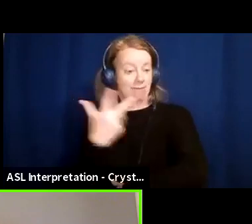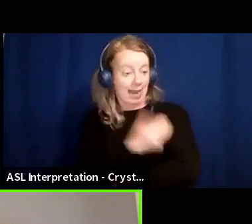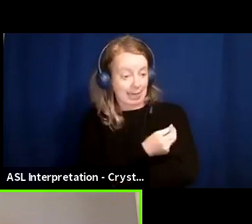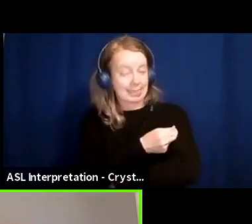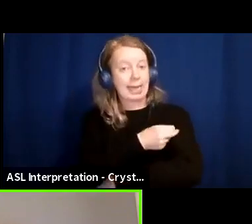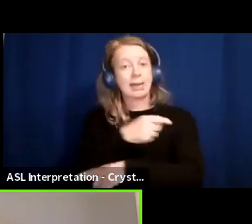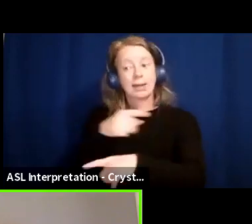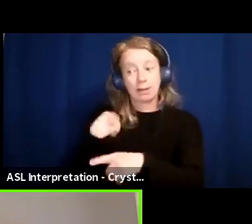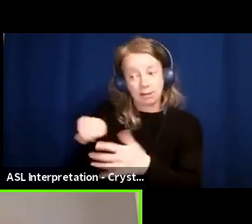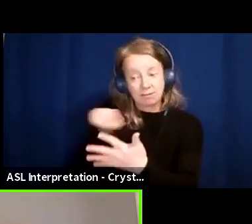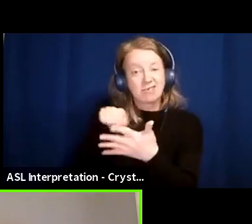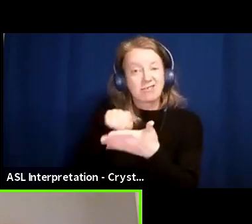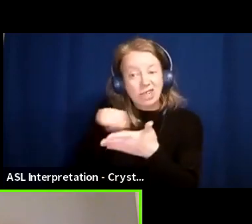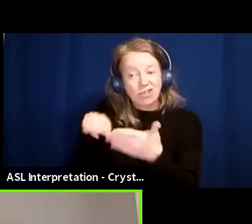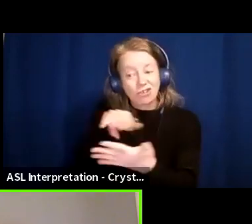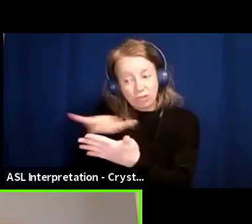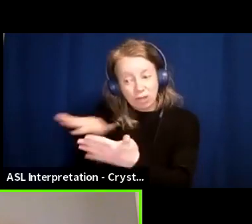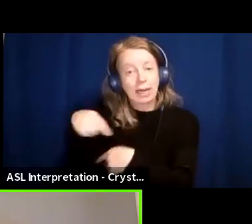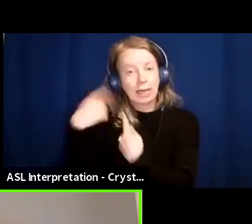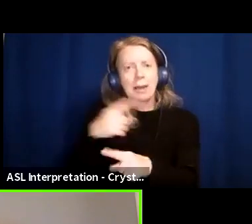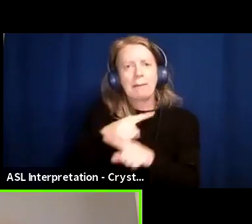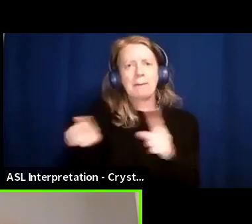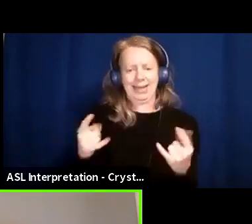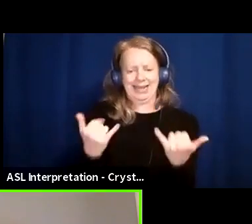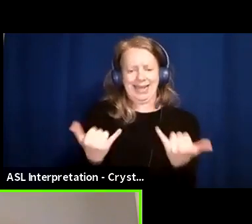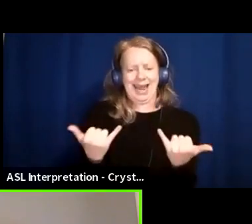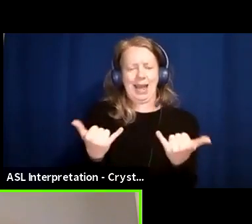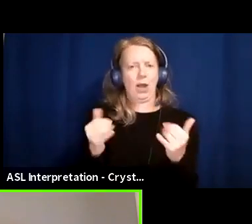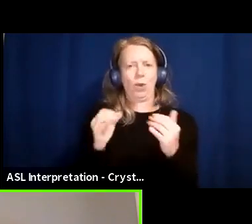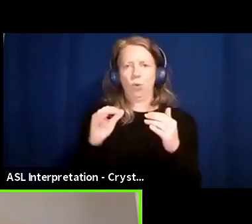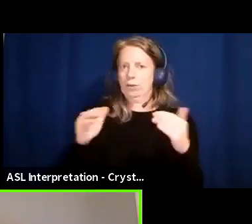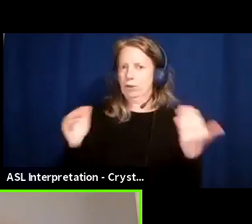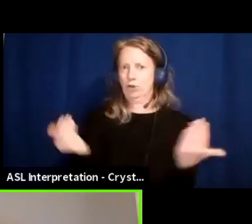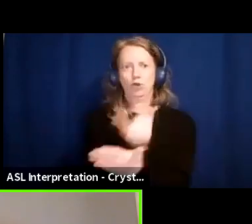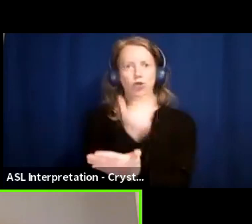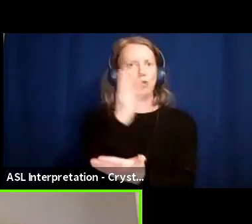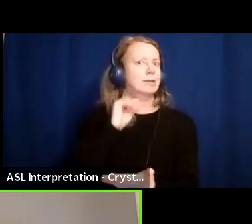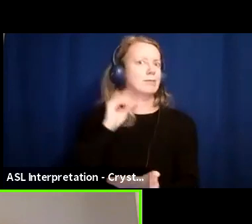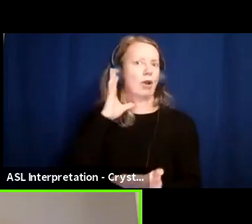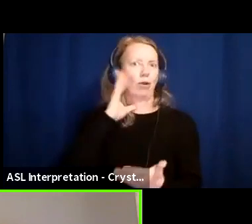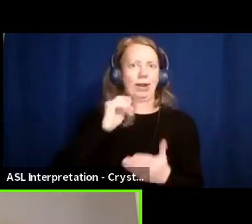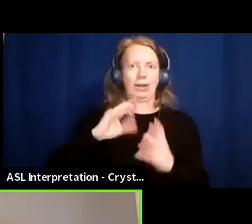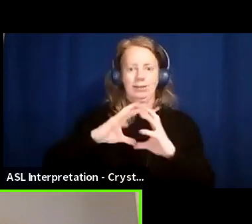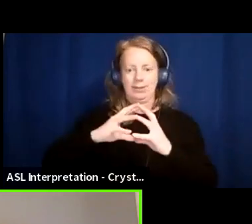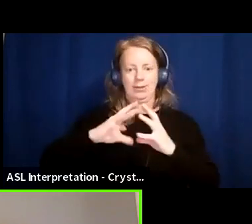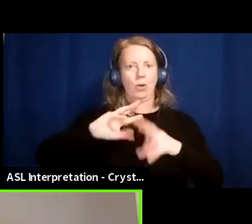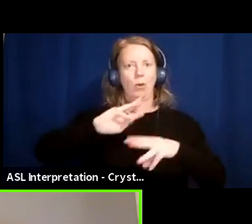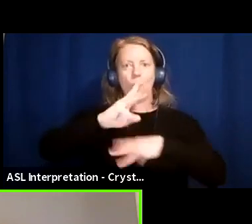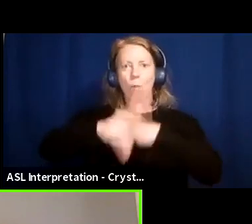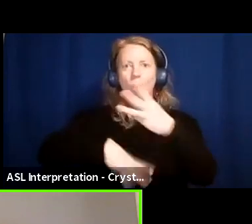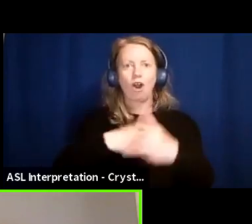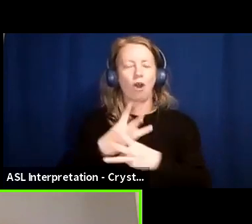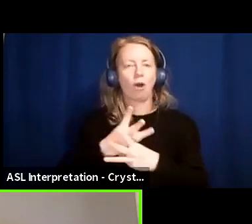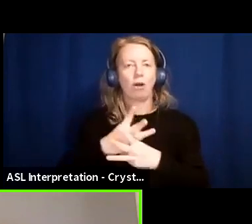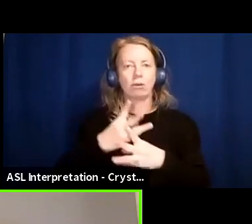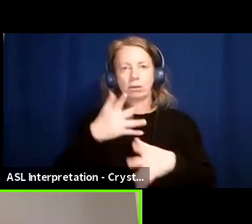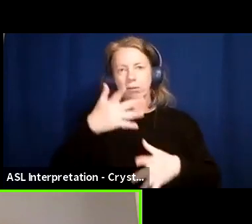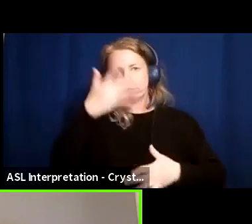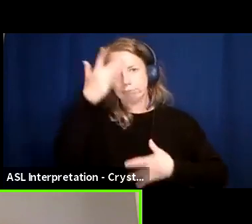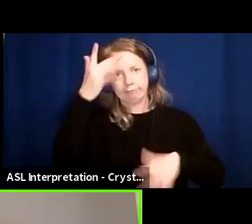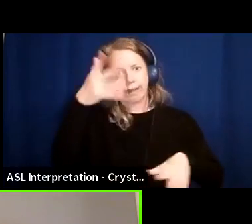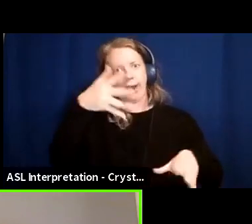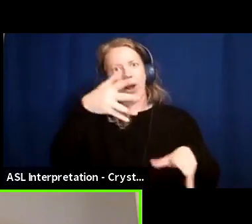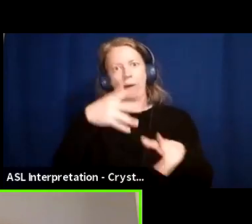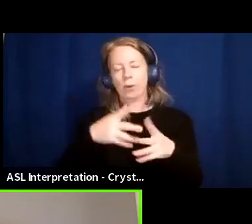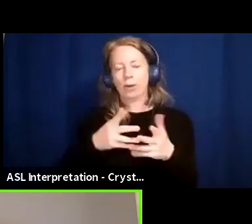global pandemic like this where we've been to the point where we needed to have something so quickly to respond to